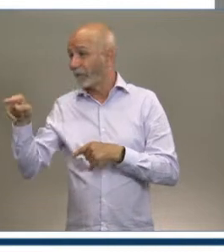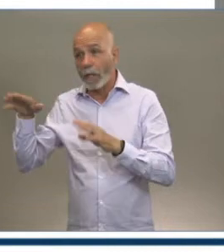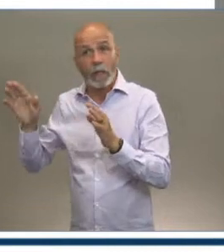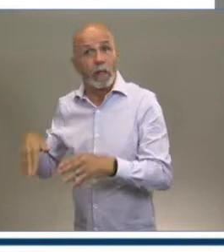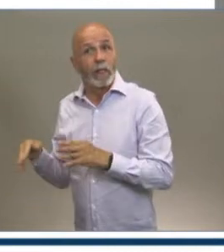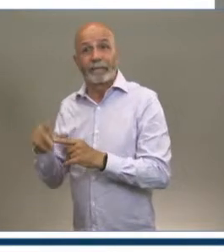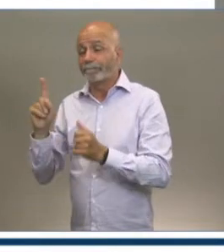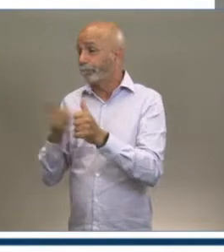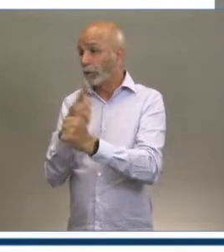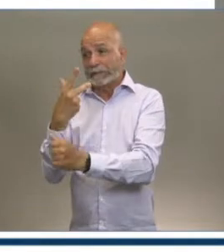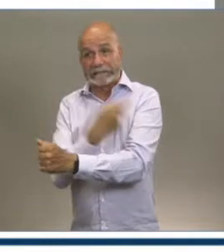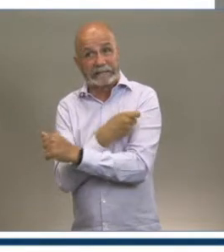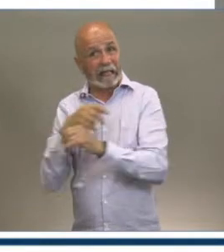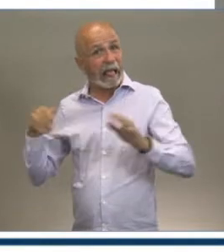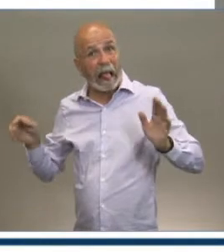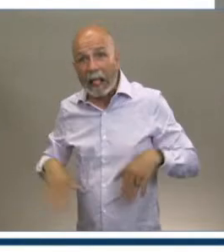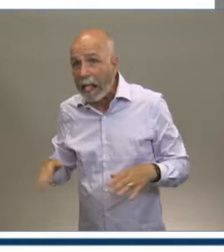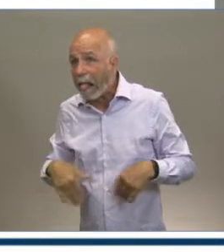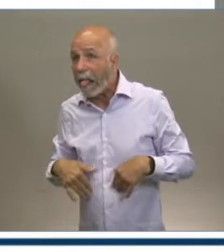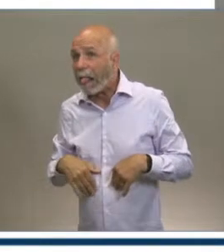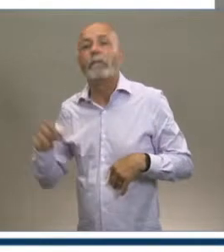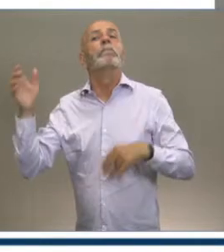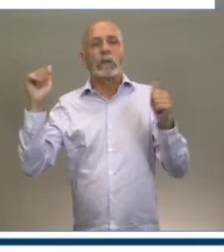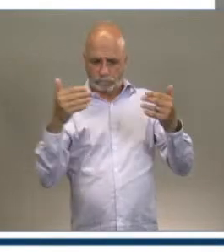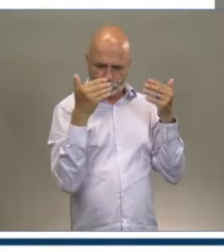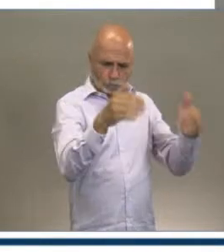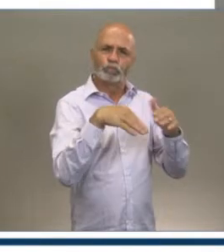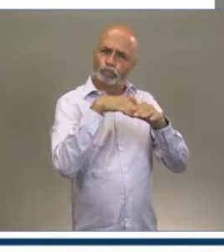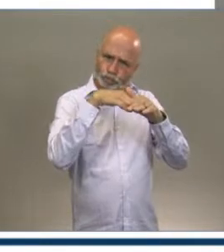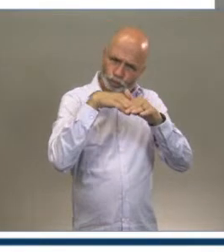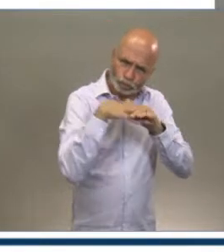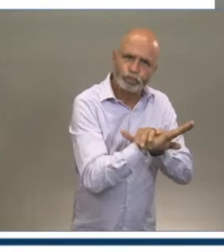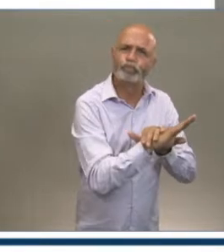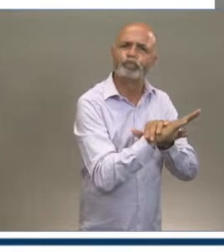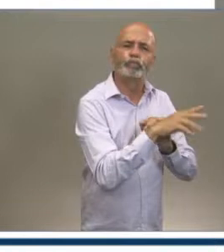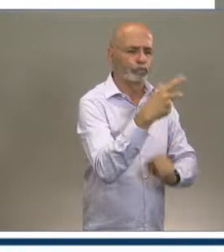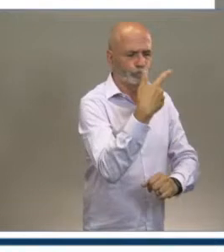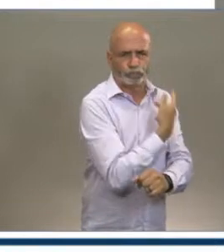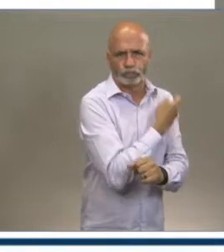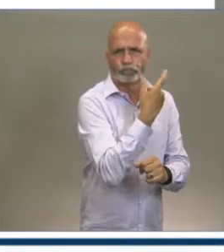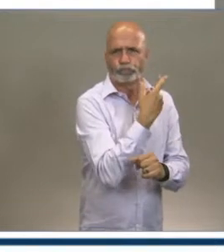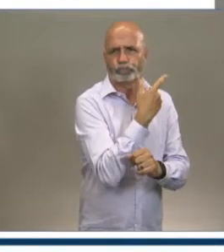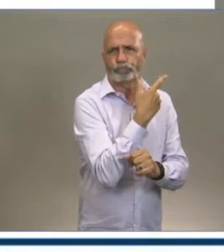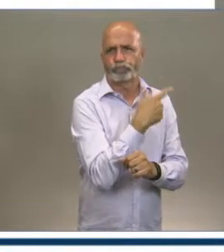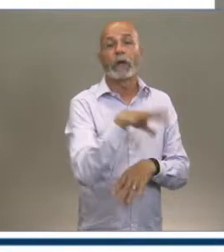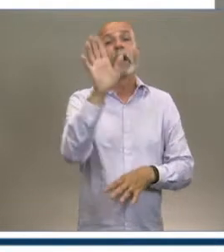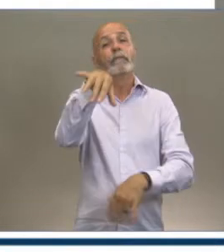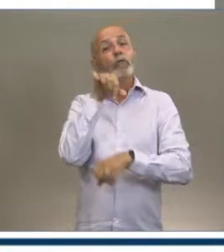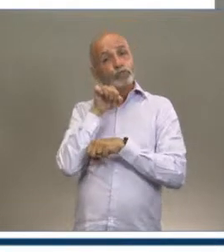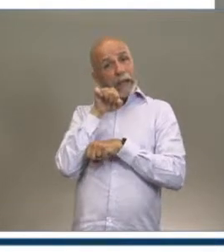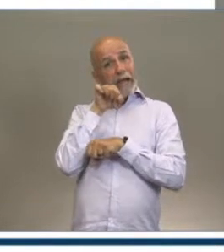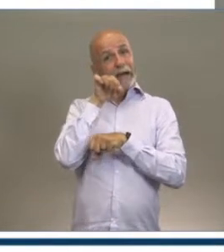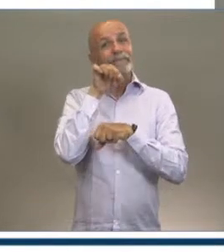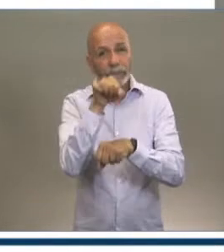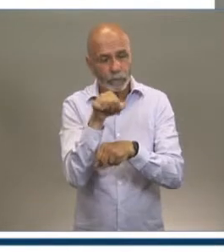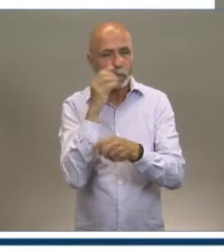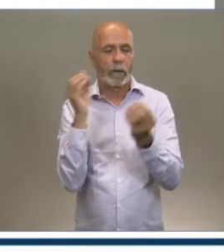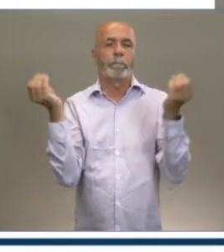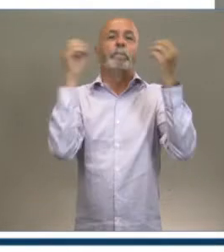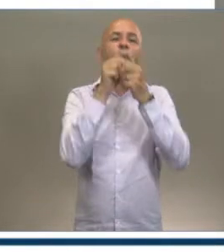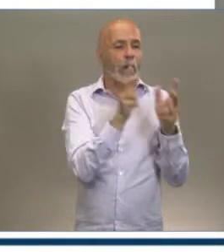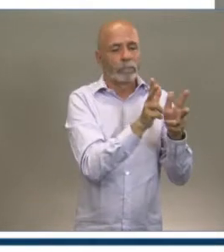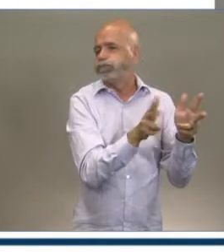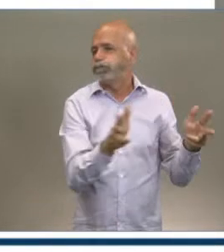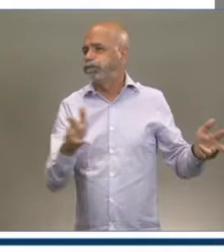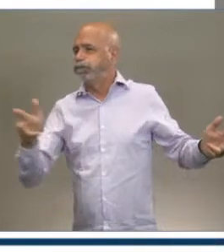first dose. Our drive-through sites will quadruple their capacity, and we're now be able to vaccinate up to